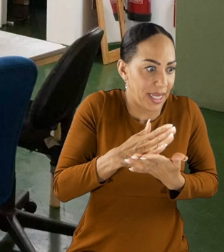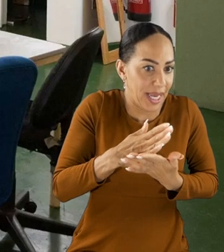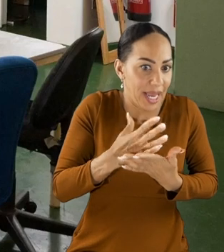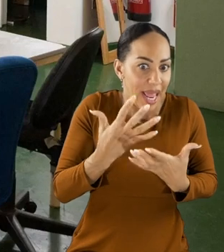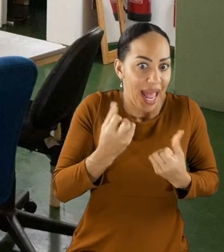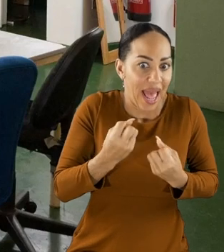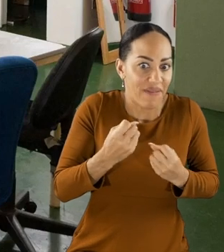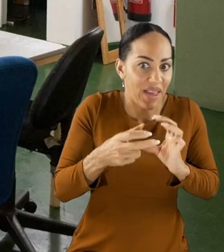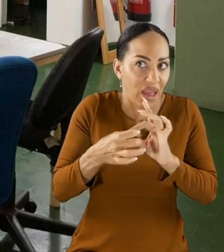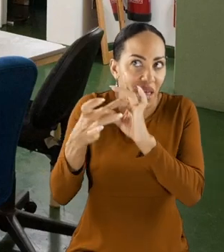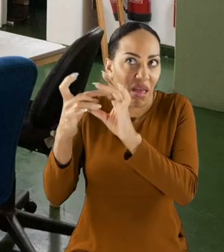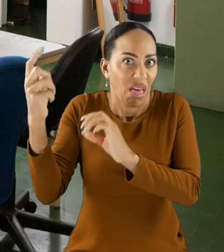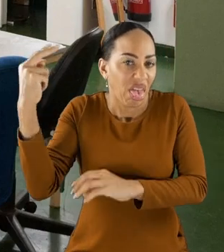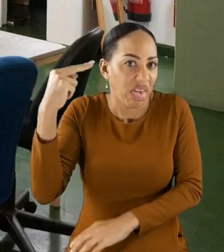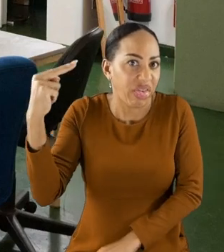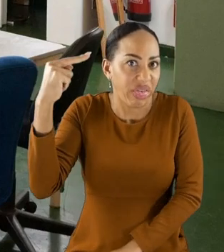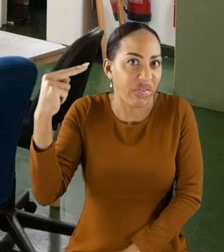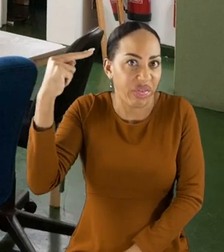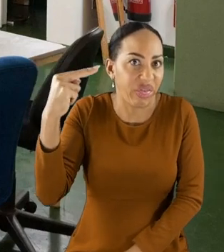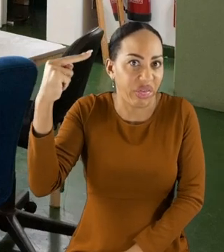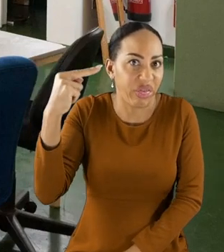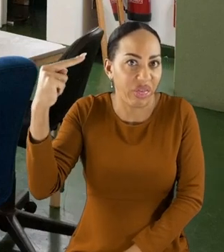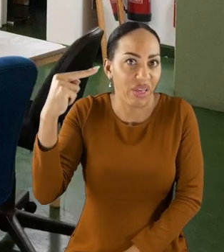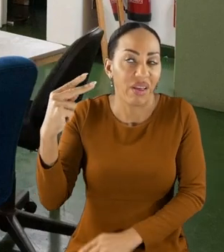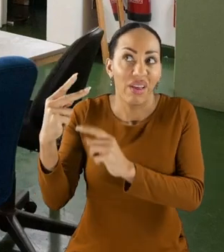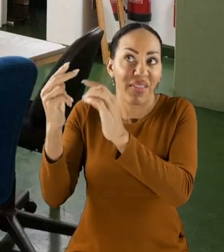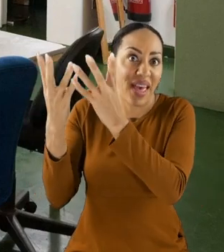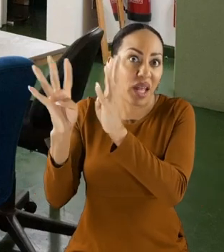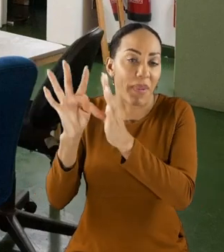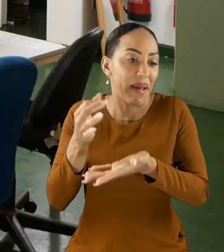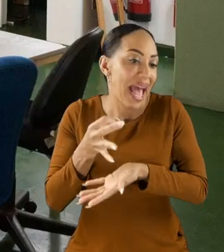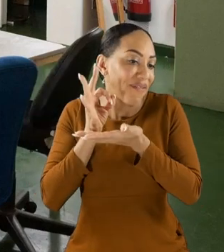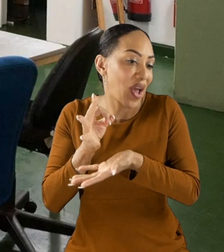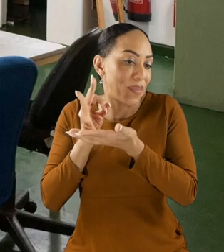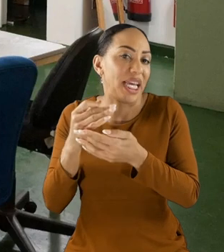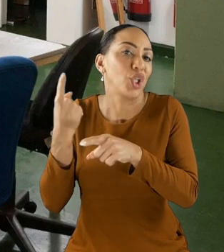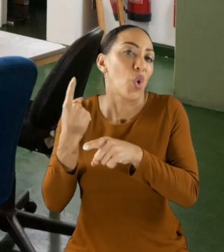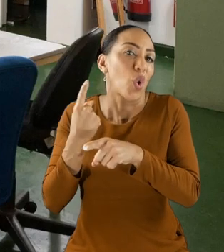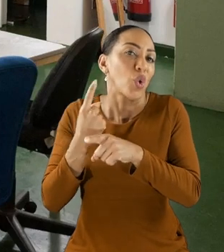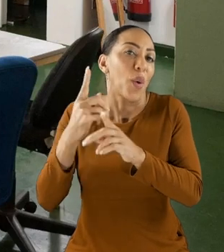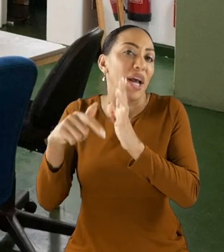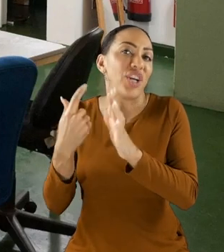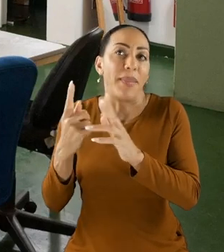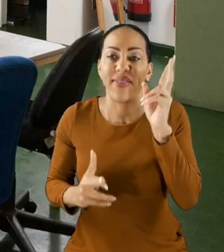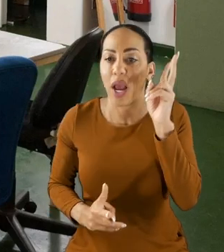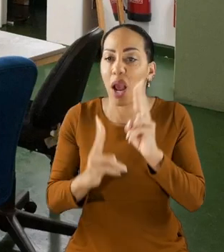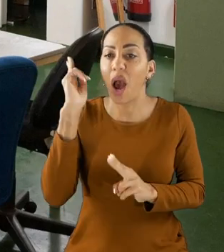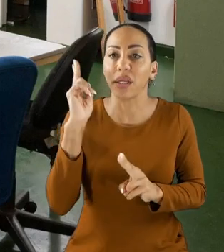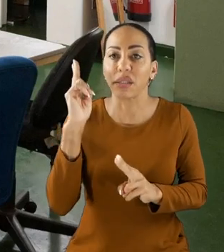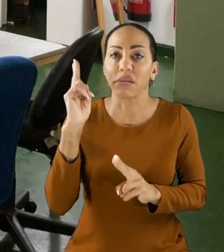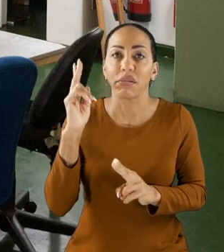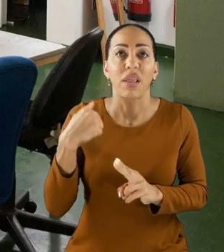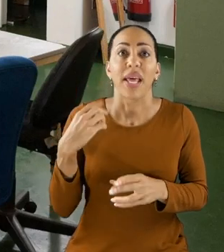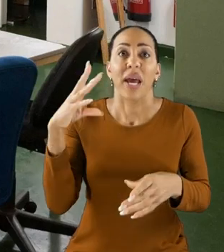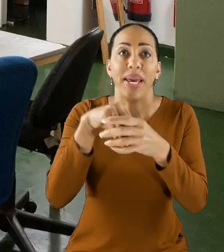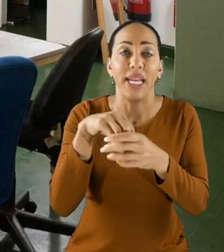reality and, you know, them sat round the table having a cup of tea and talking about me, and then them cutting to being on